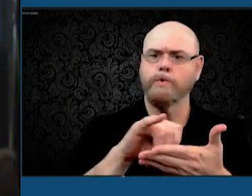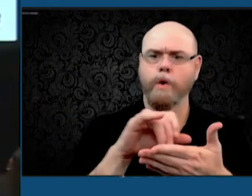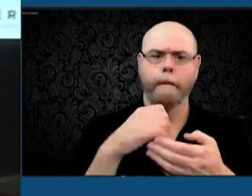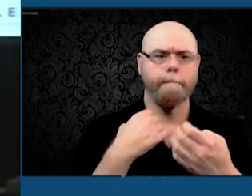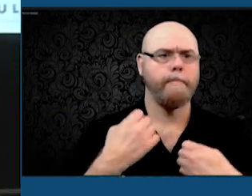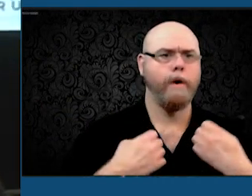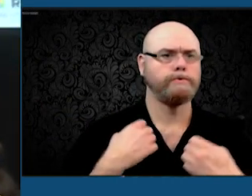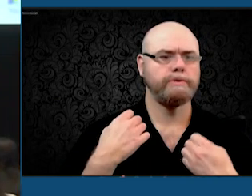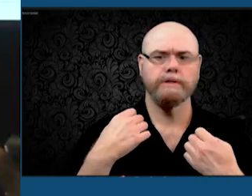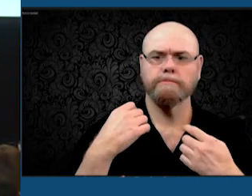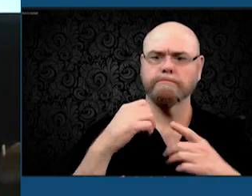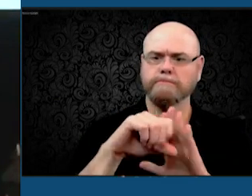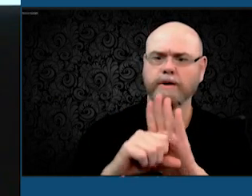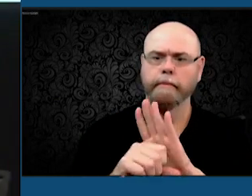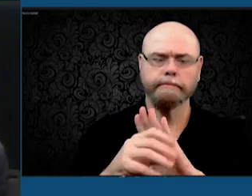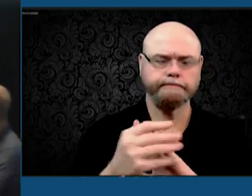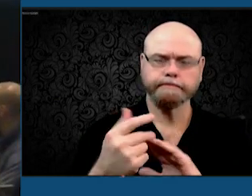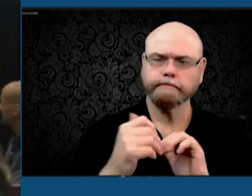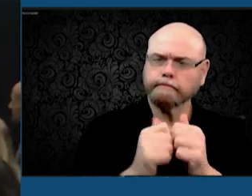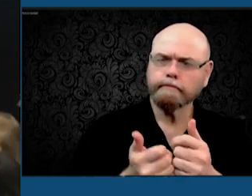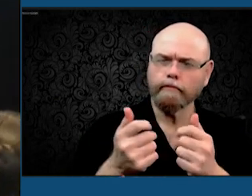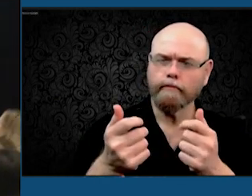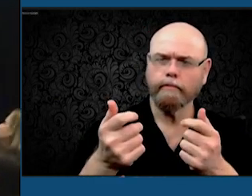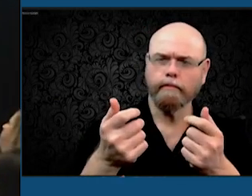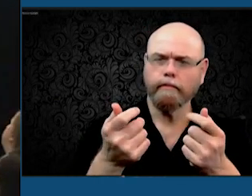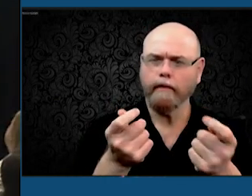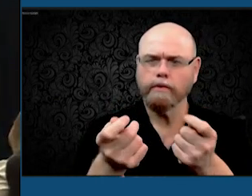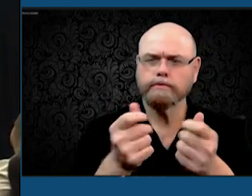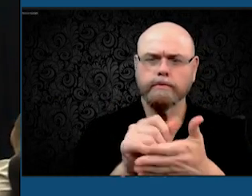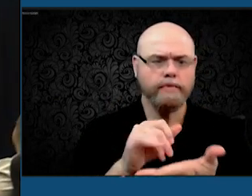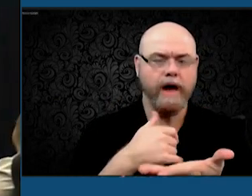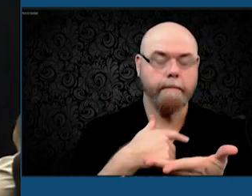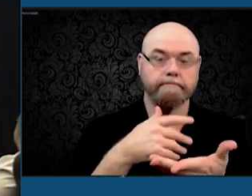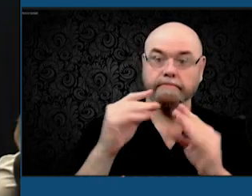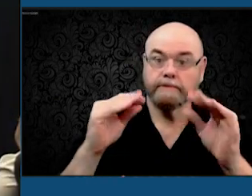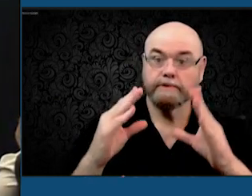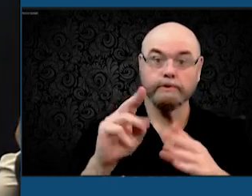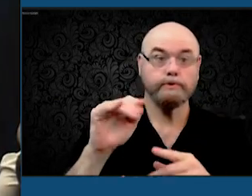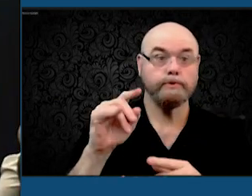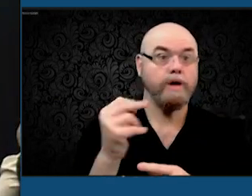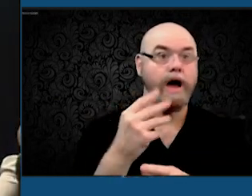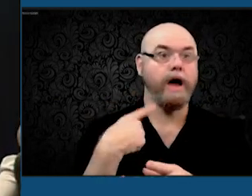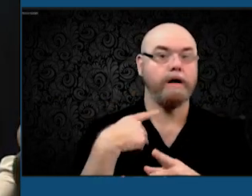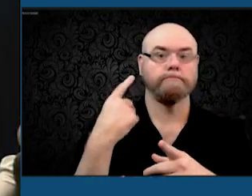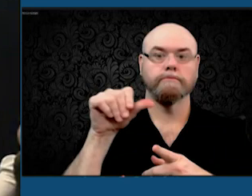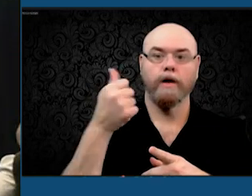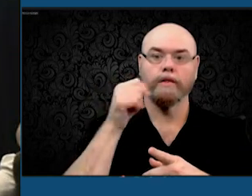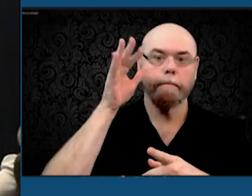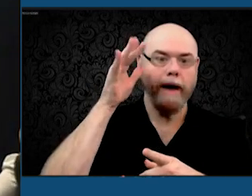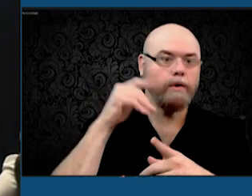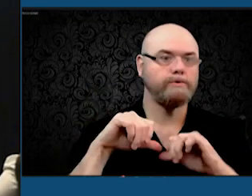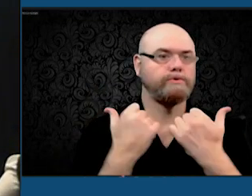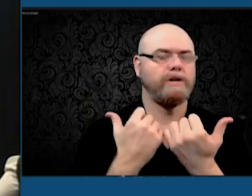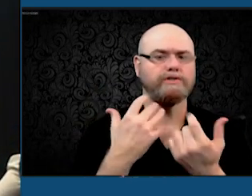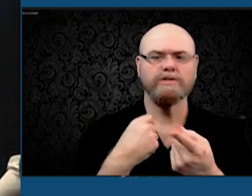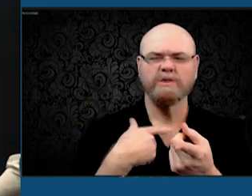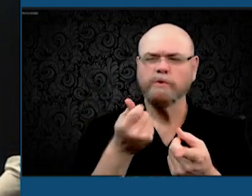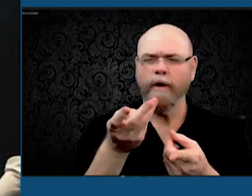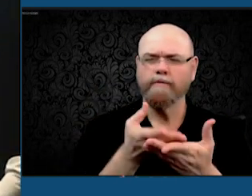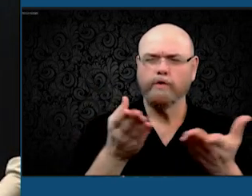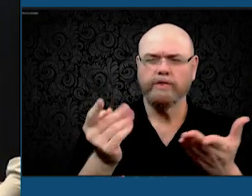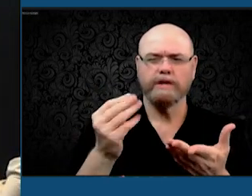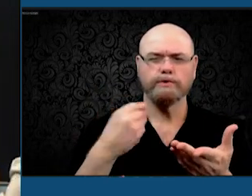teachers' unions to parents' associations, the list goes on. A few things to take away, and we'll send you these slides. If you're interested in